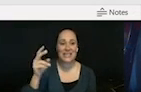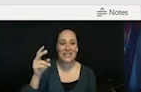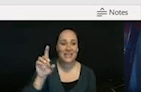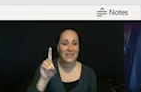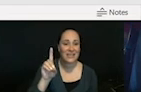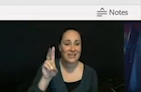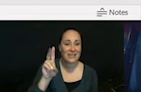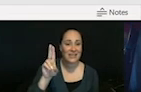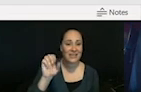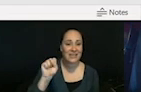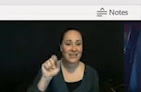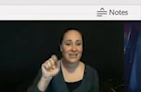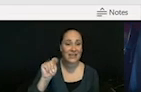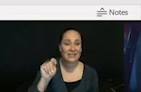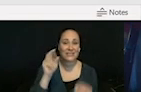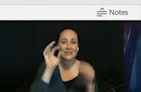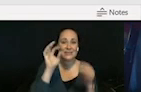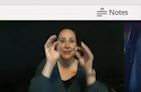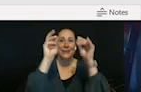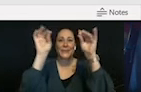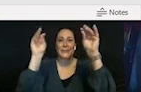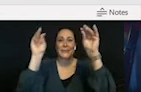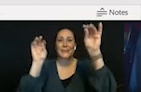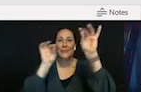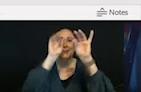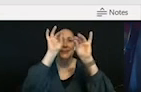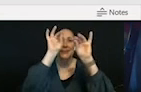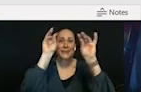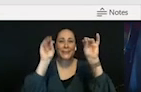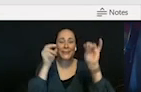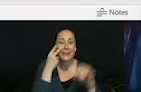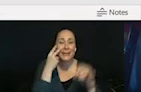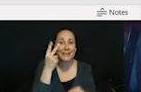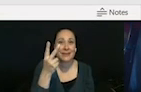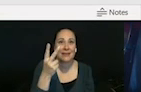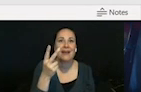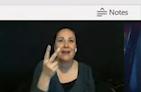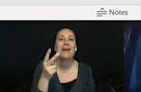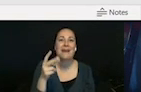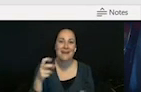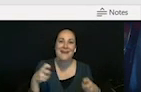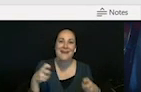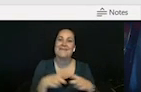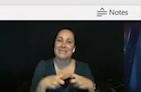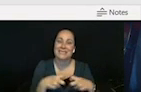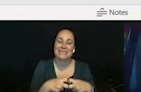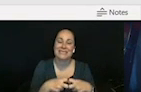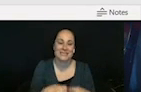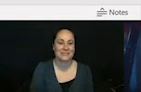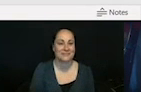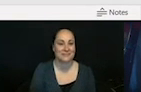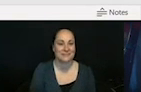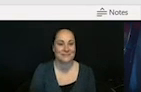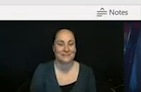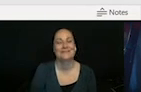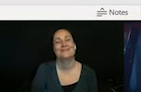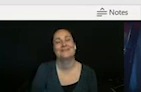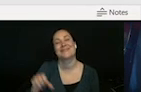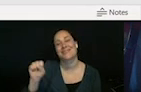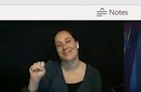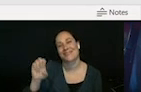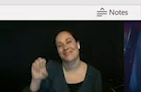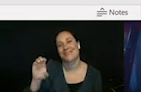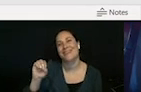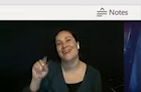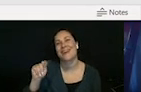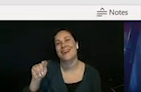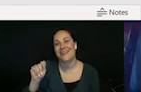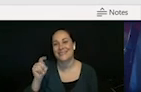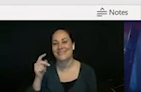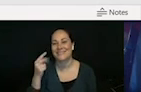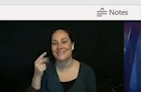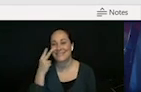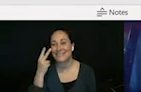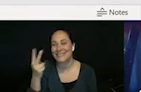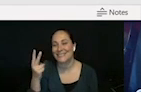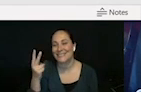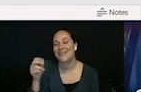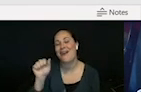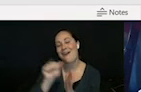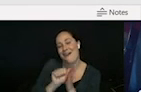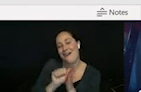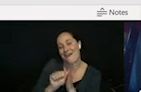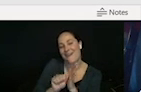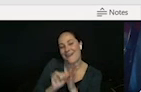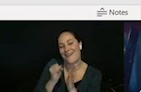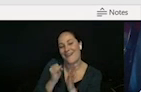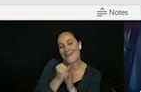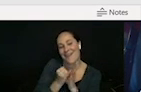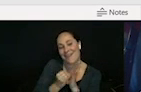about it. What do you guys think about it? And of course, Scott sees all that as art. So it sounds like you're saying